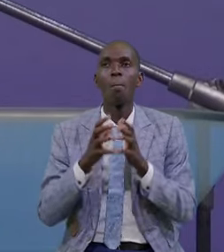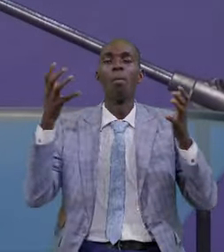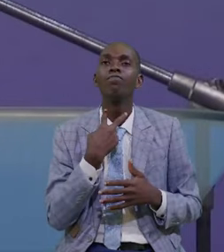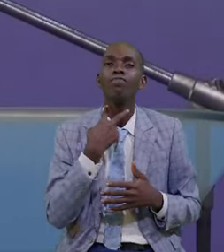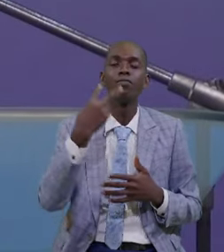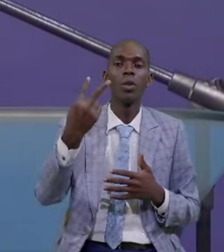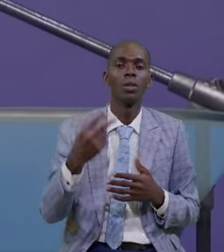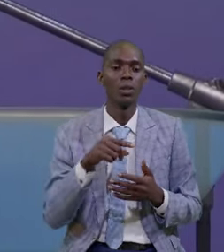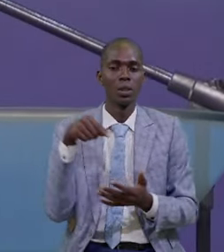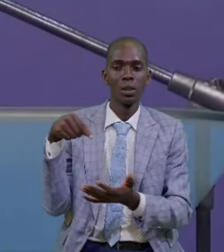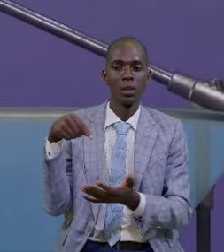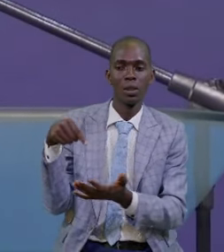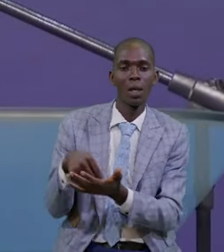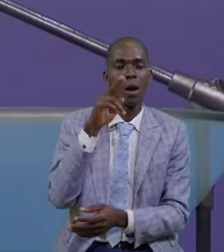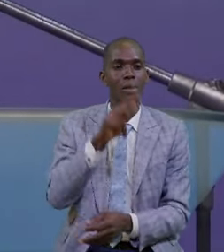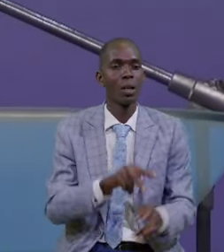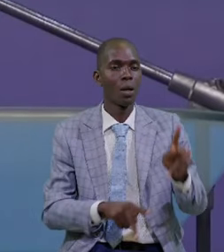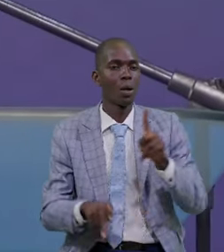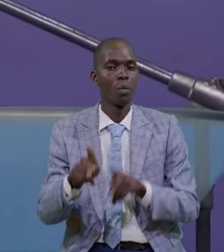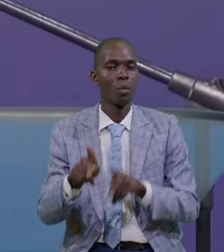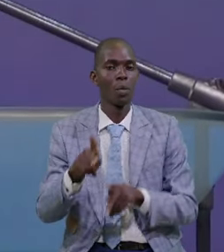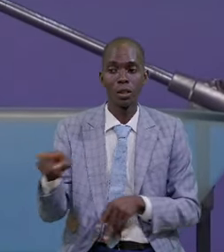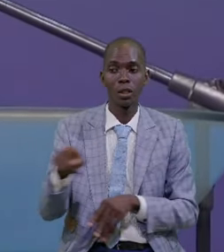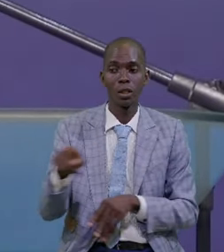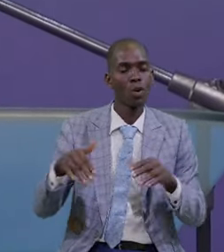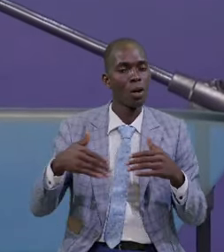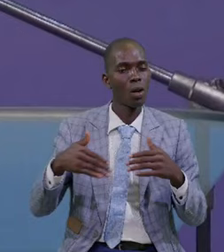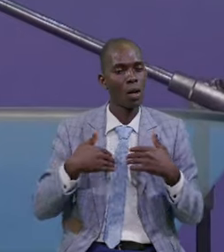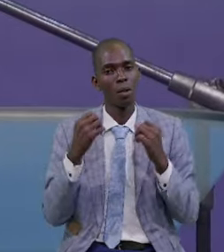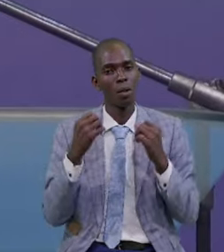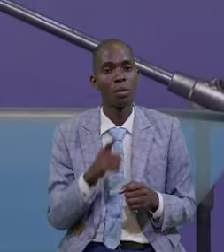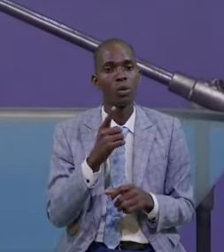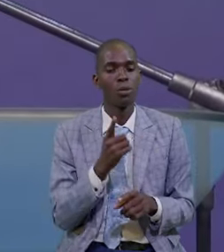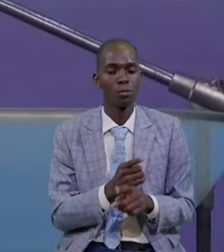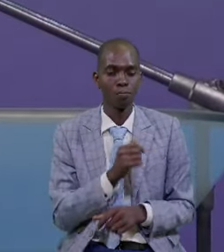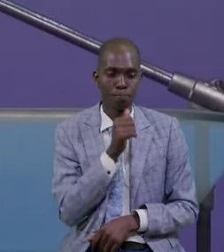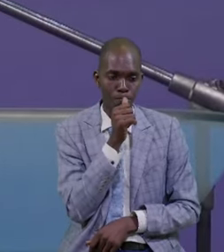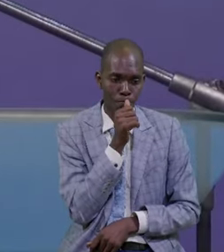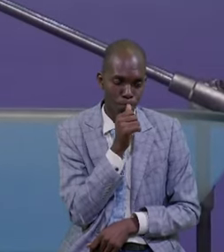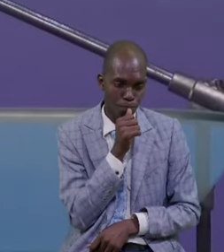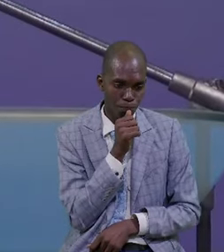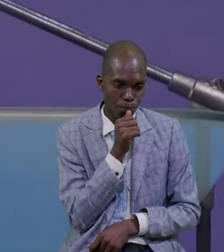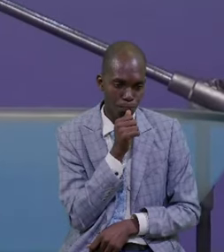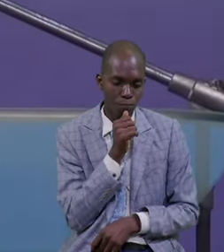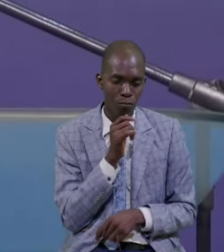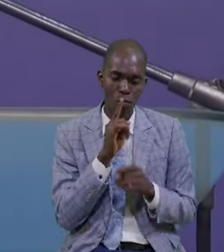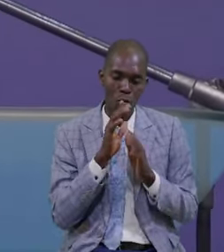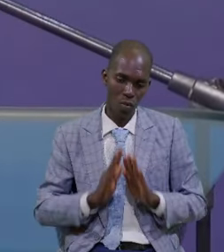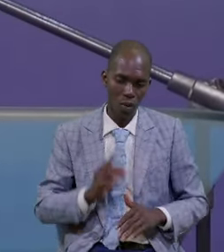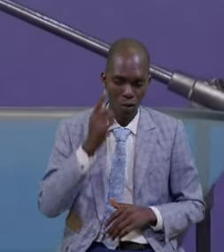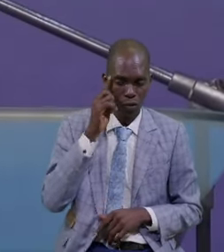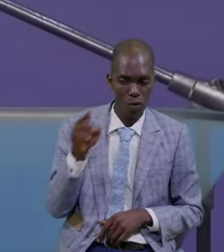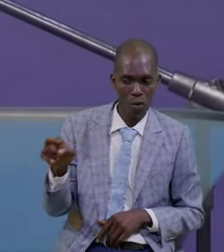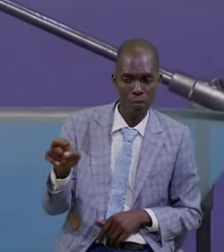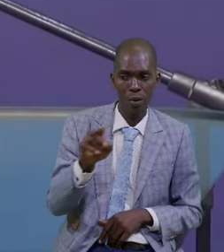the men. And you don't have the power. You have to keep quiet for them. You have to give them chance. They are